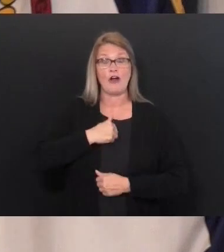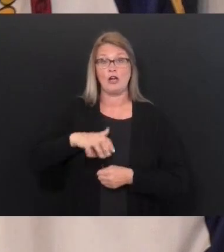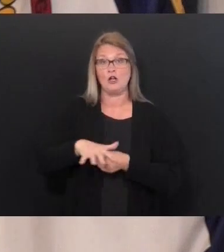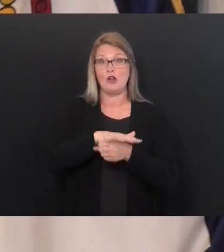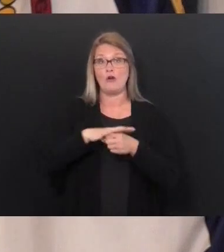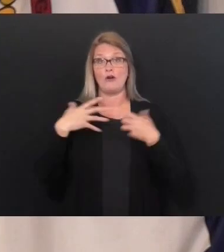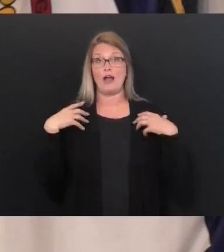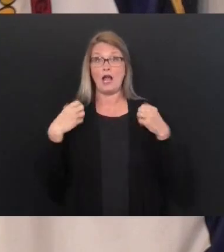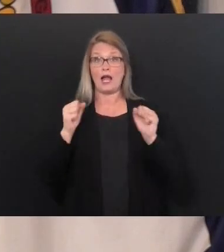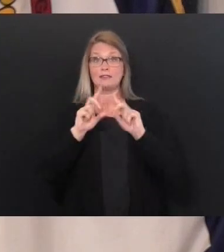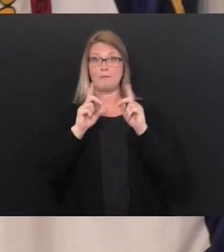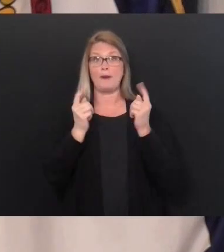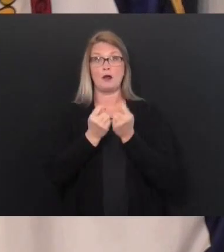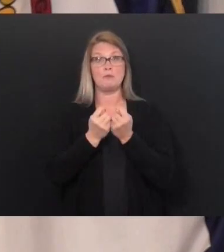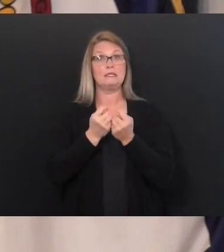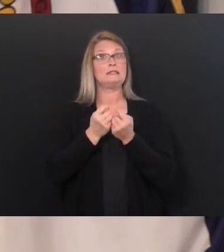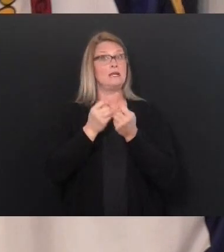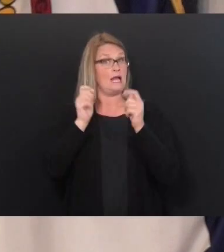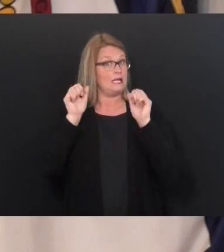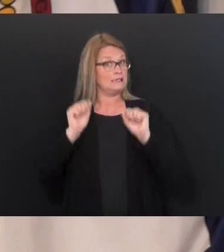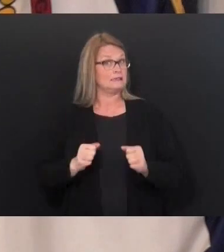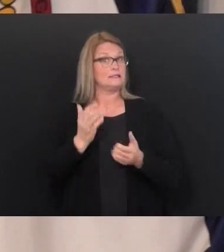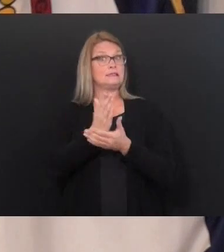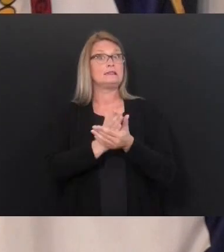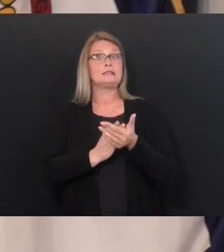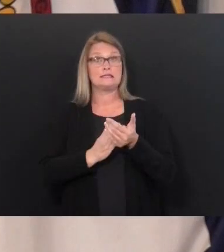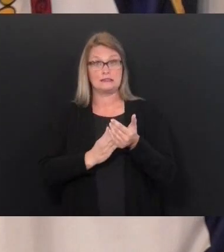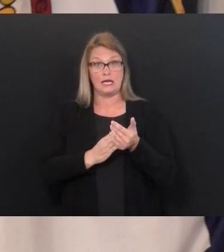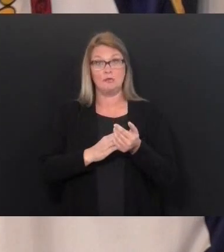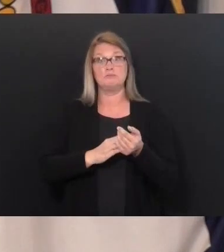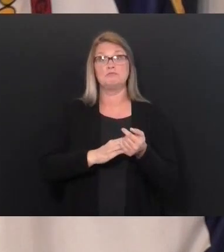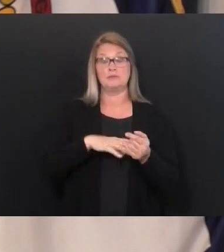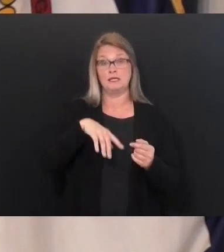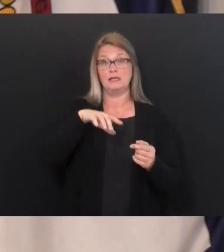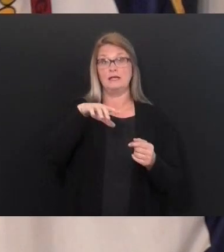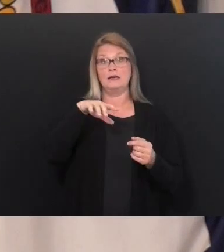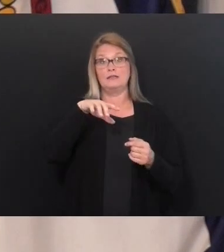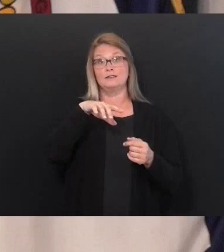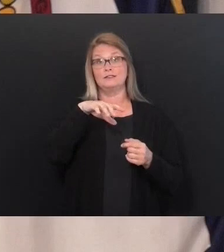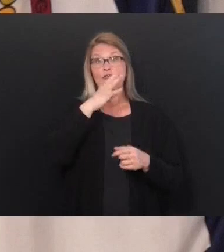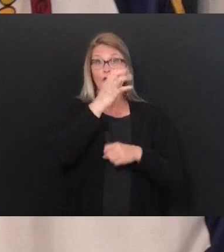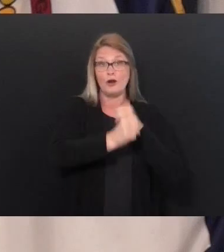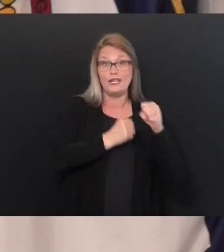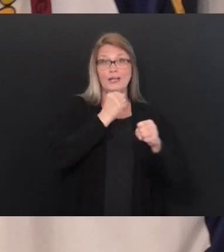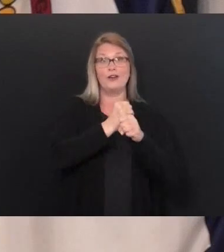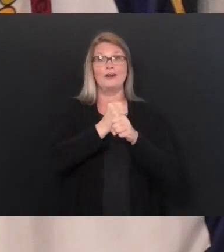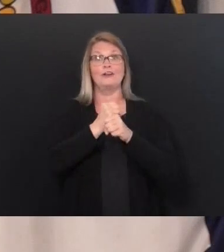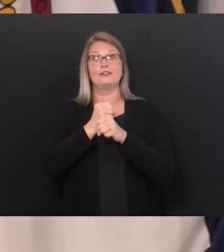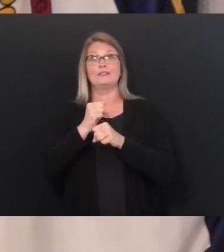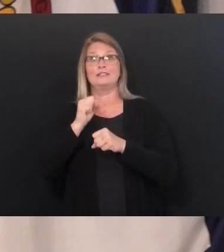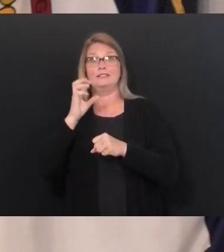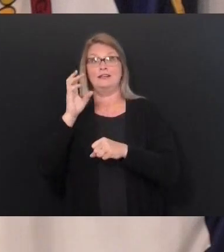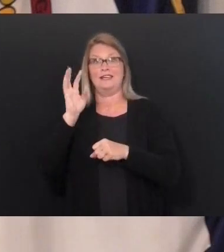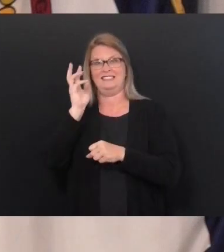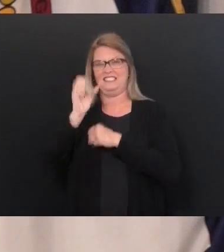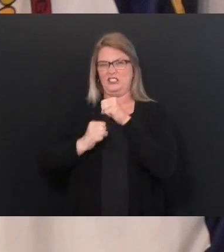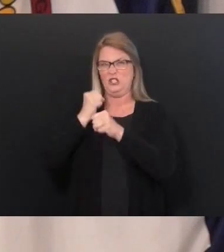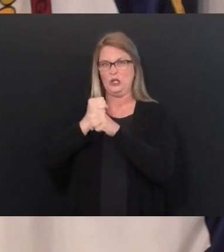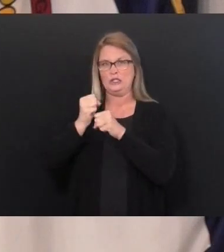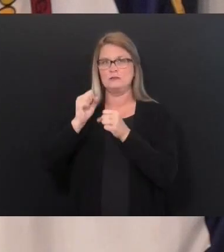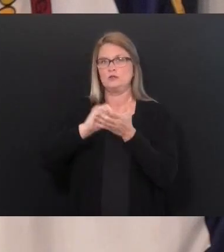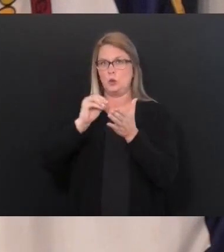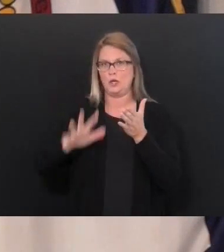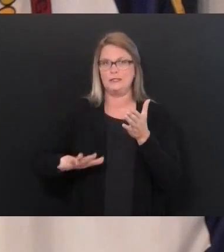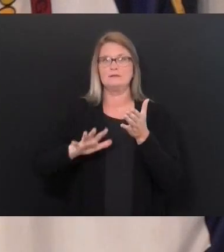even senior undergraduate and graduate level students in public health related fields at WVU will be offered